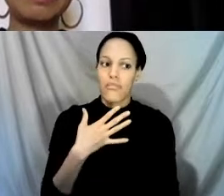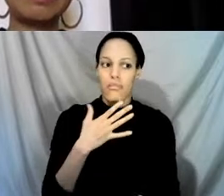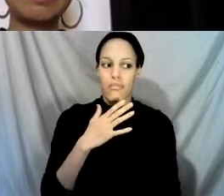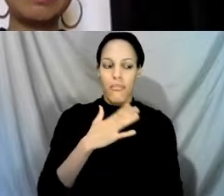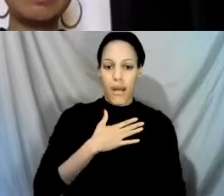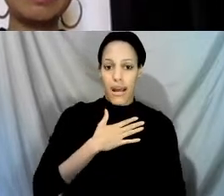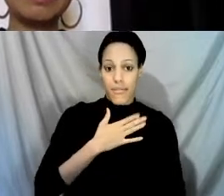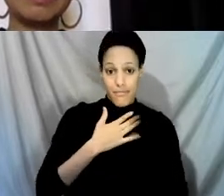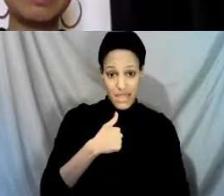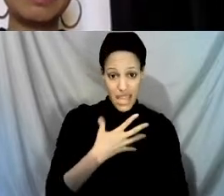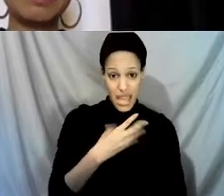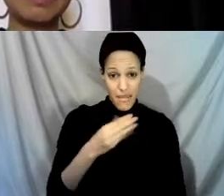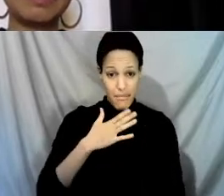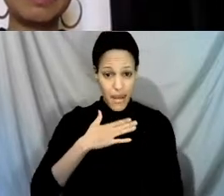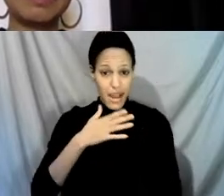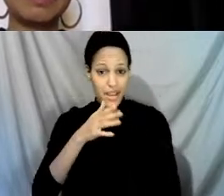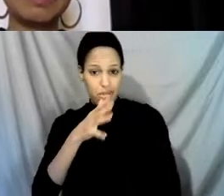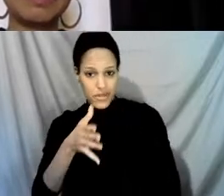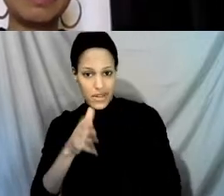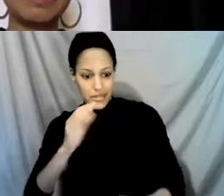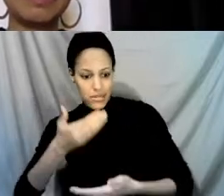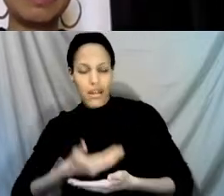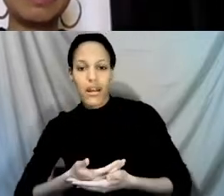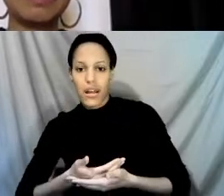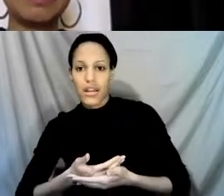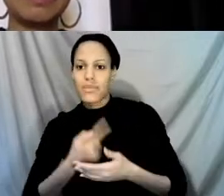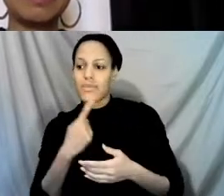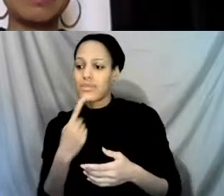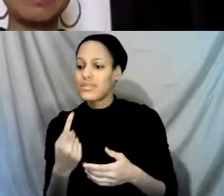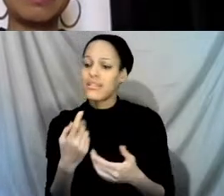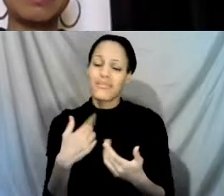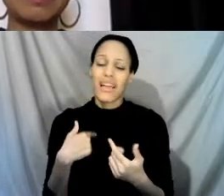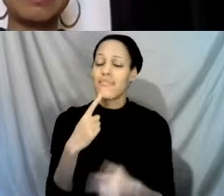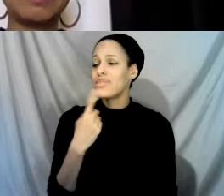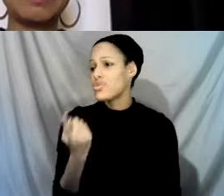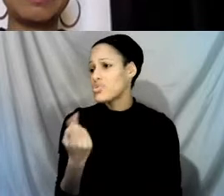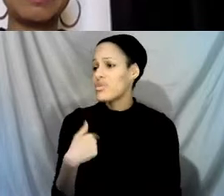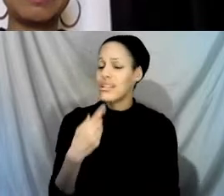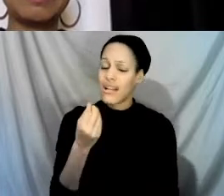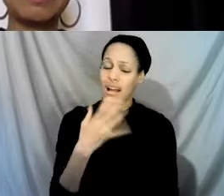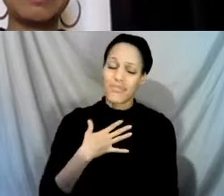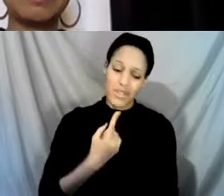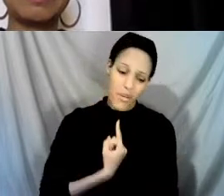afternoon, and our parting words to each other. I said, "Grandson, I'm lonely," and